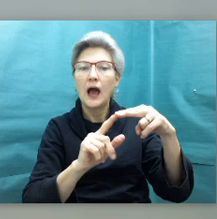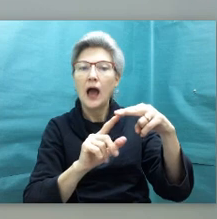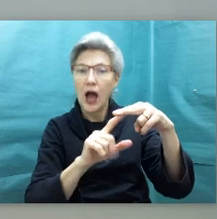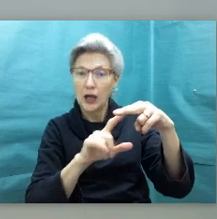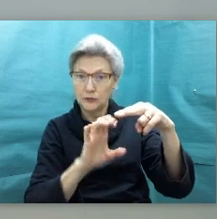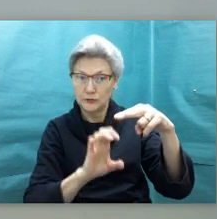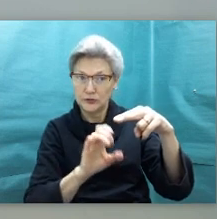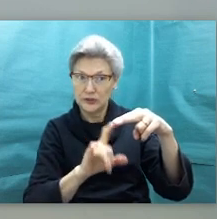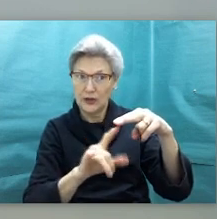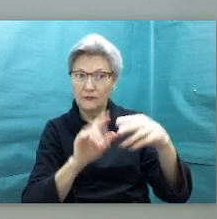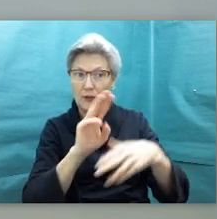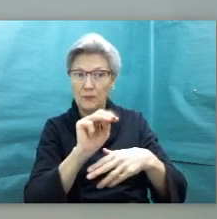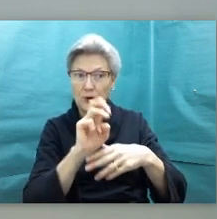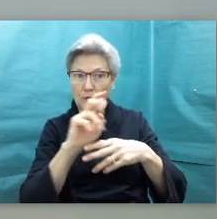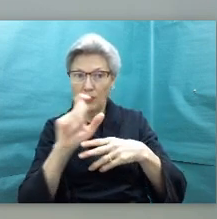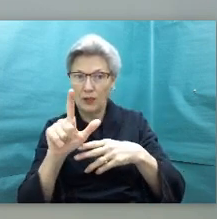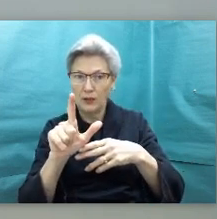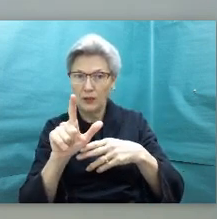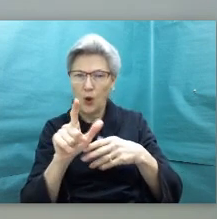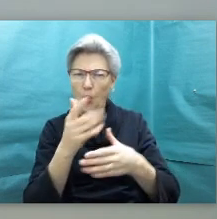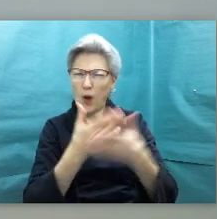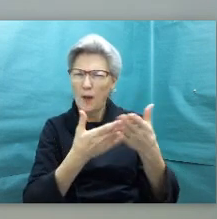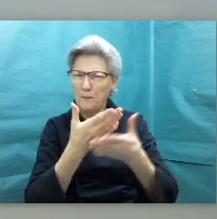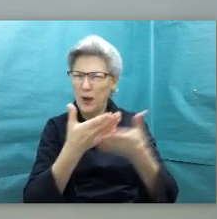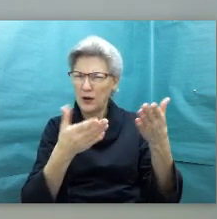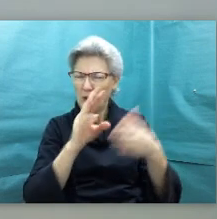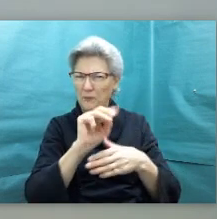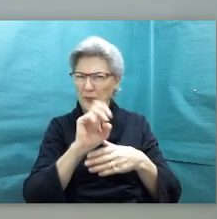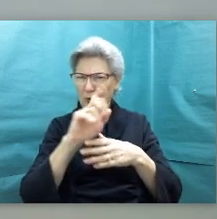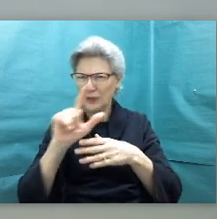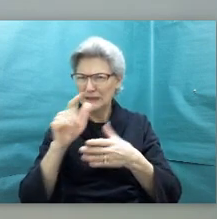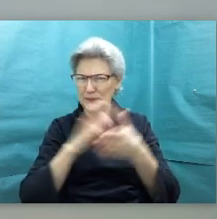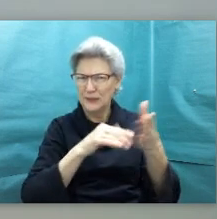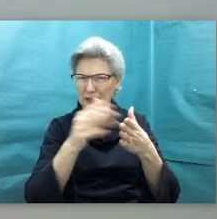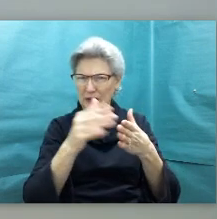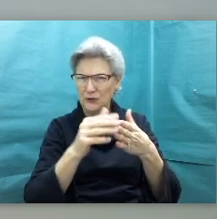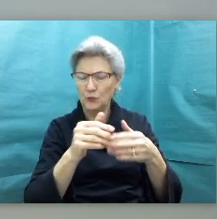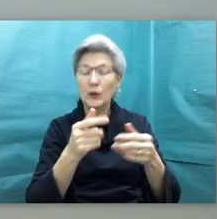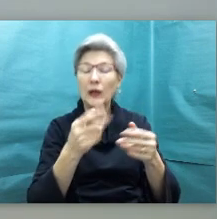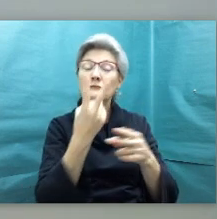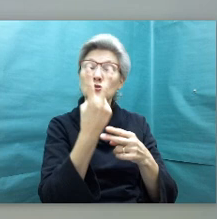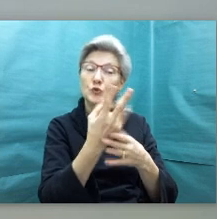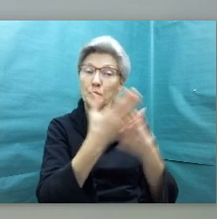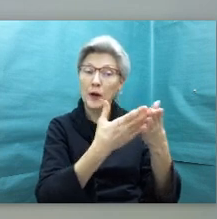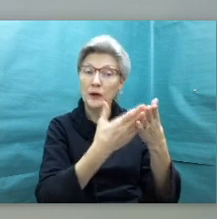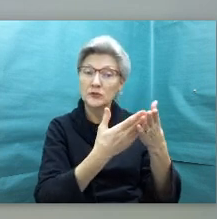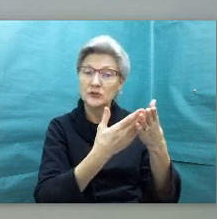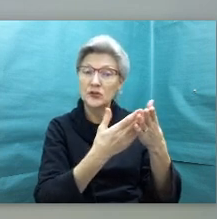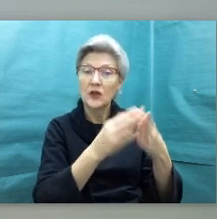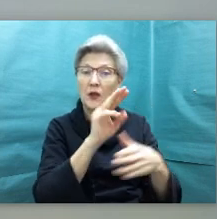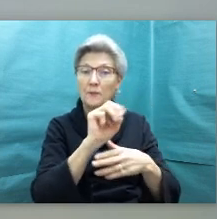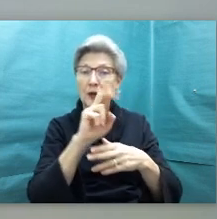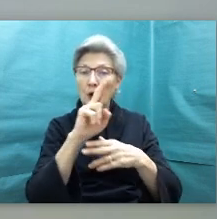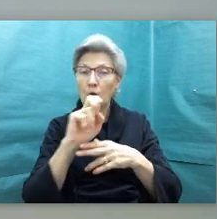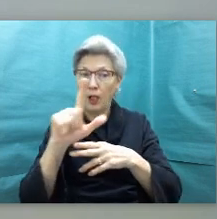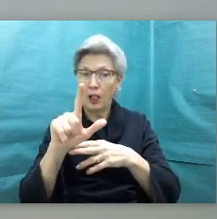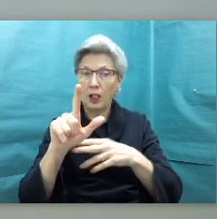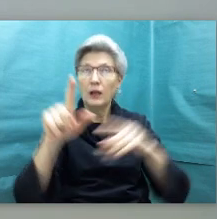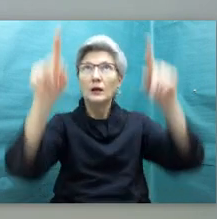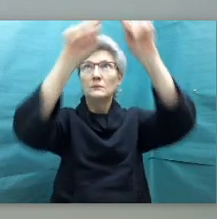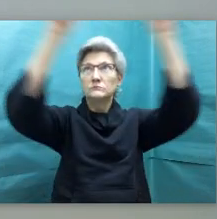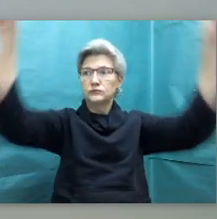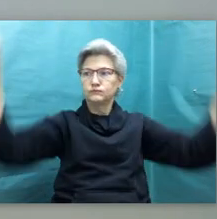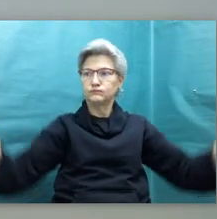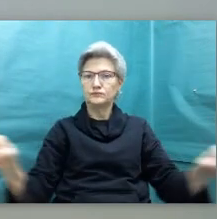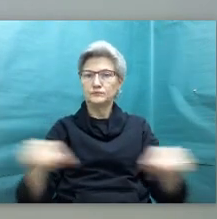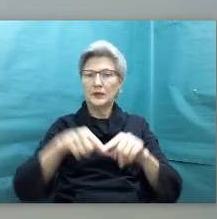I'm understanding that we have two sections of the mural that are painted. We have 3/10 and we have 21/100, and we're wondering